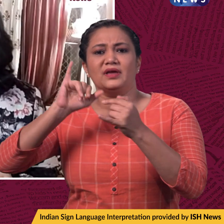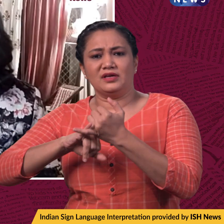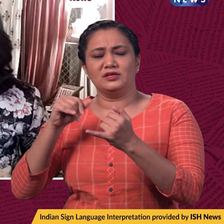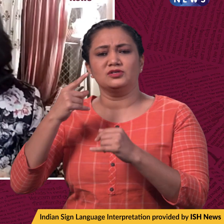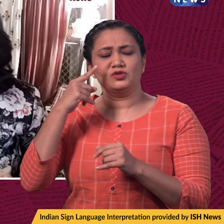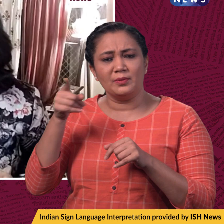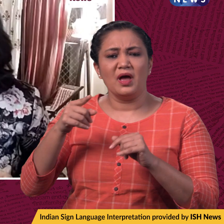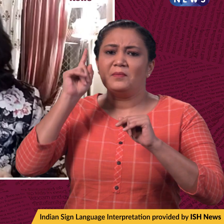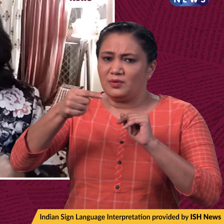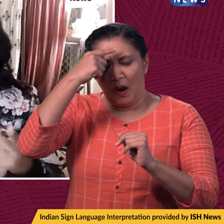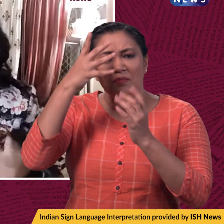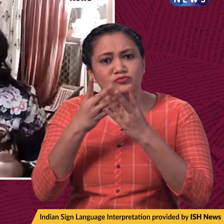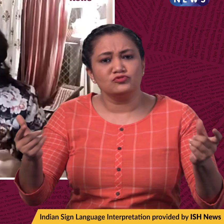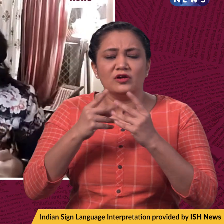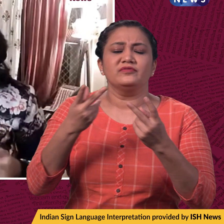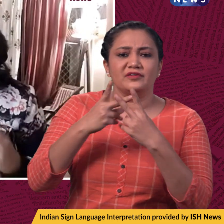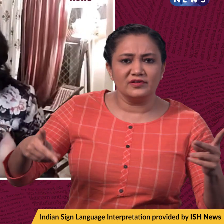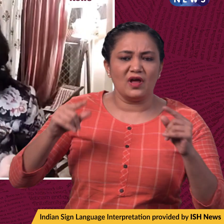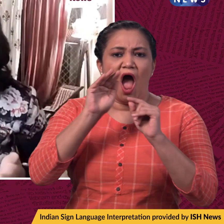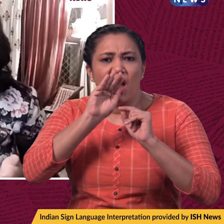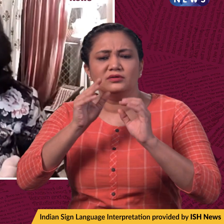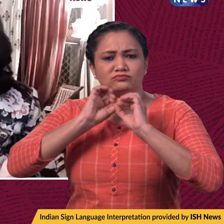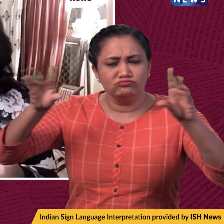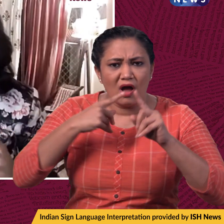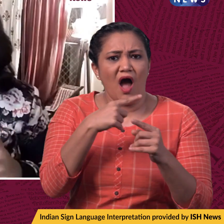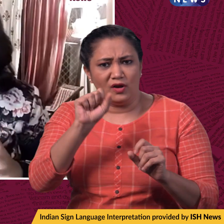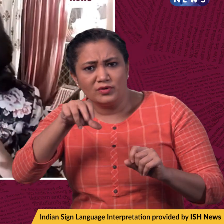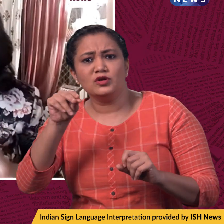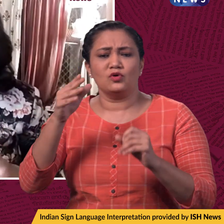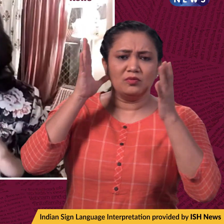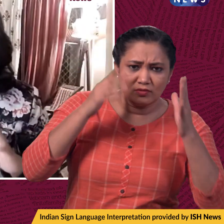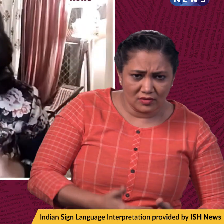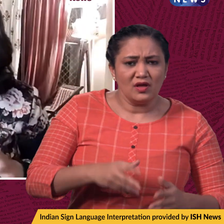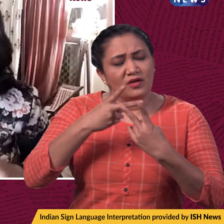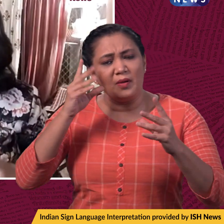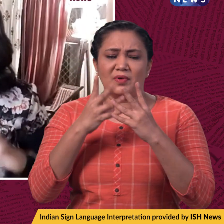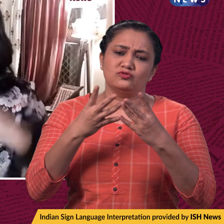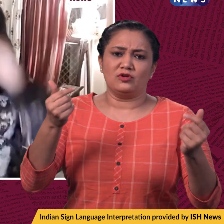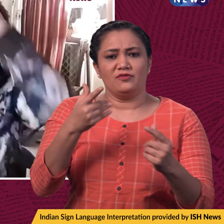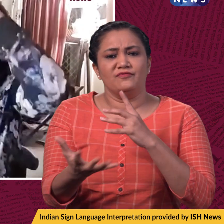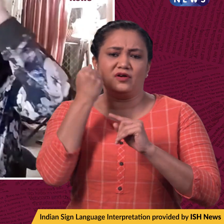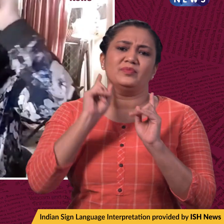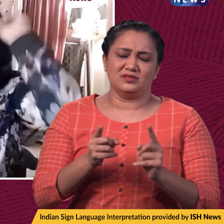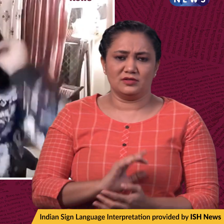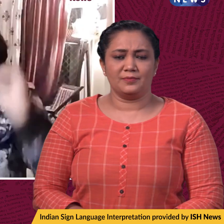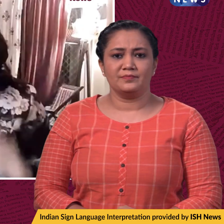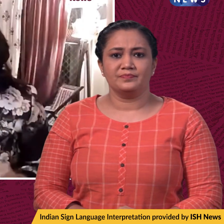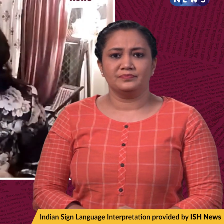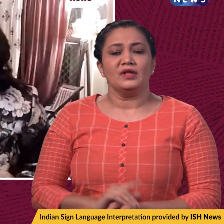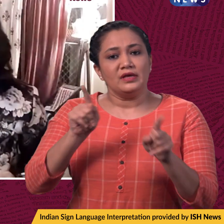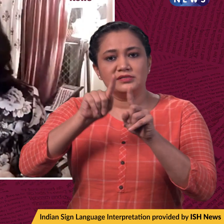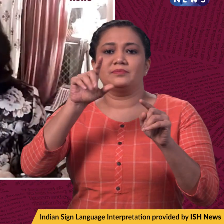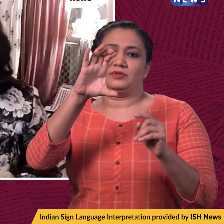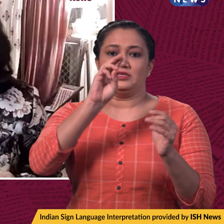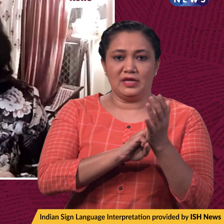that a solution should be found to address the concerns of the use of loudspeakers in mosques in the state. There's also a comment that's coming